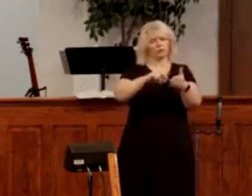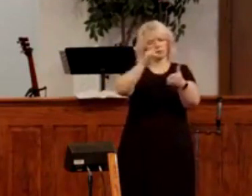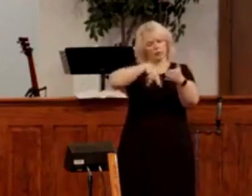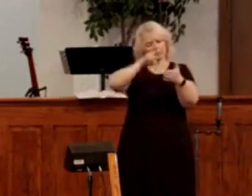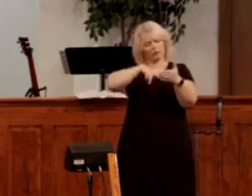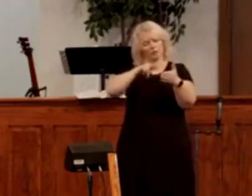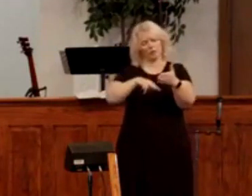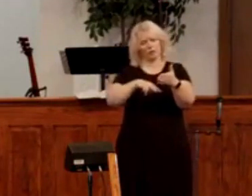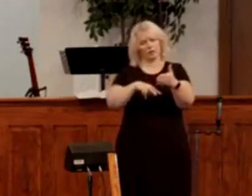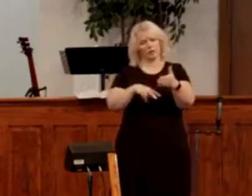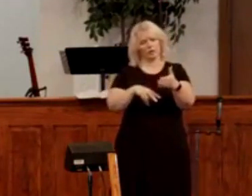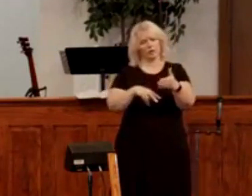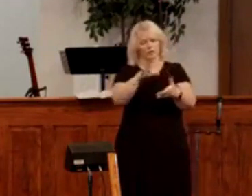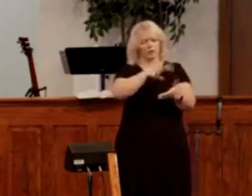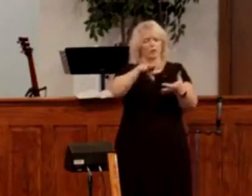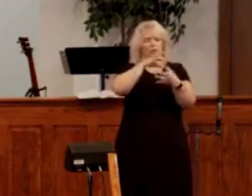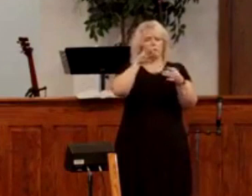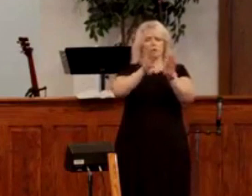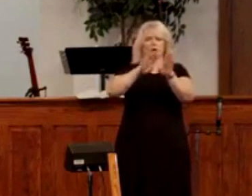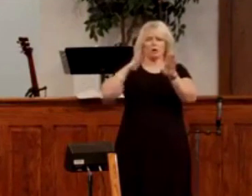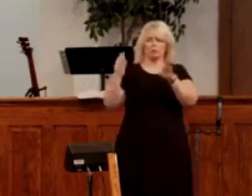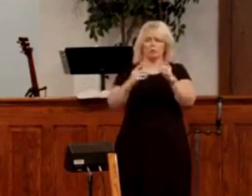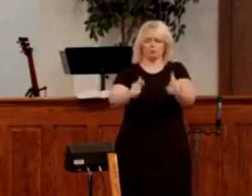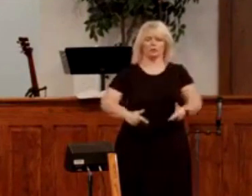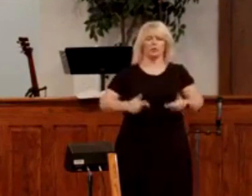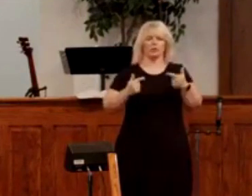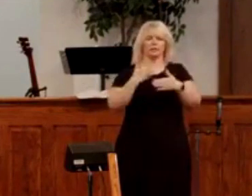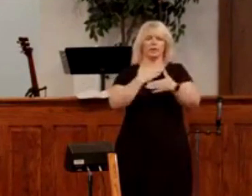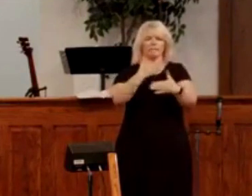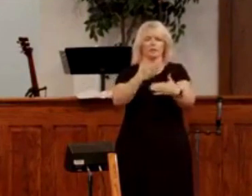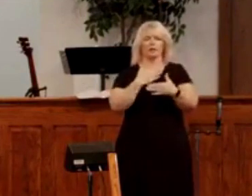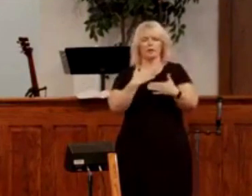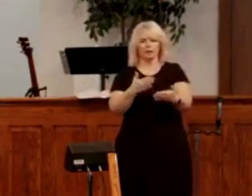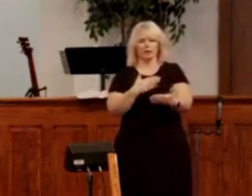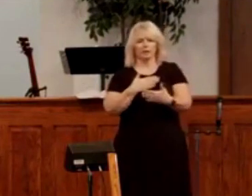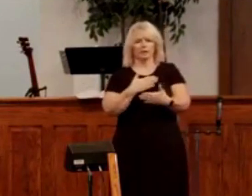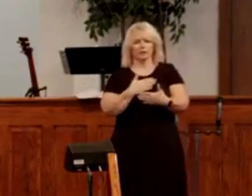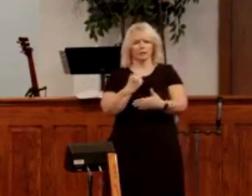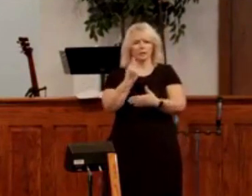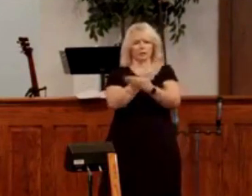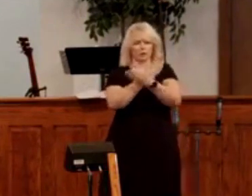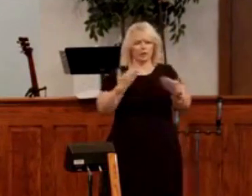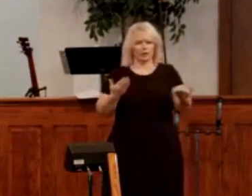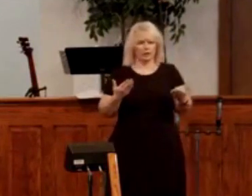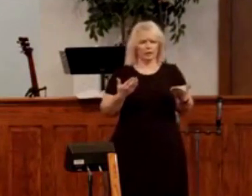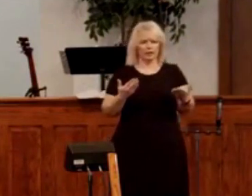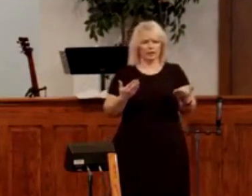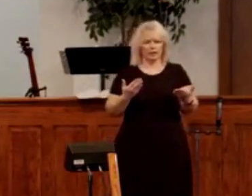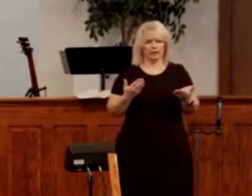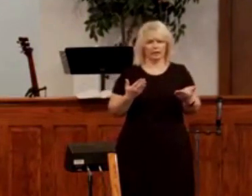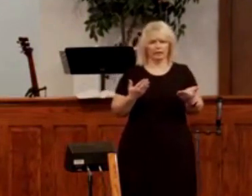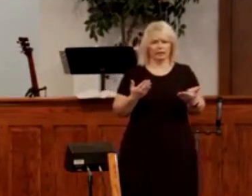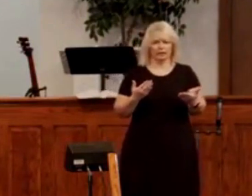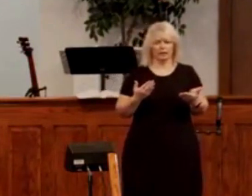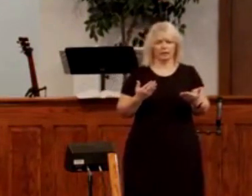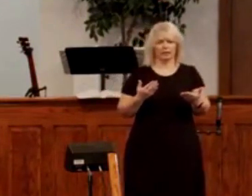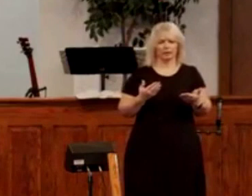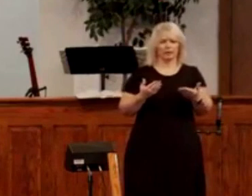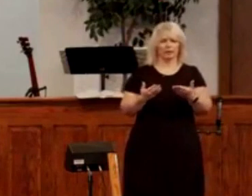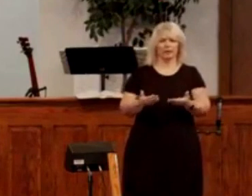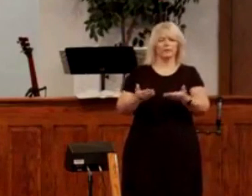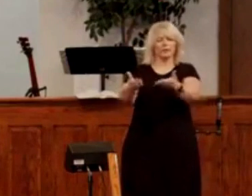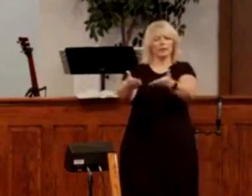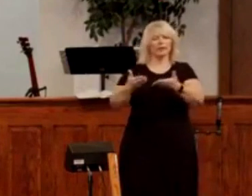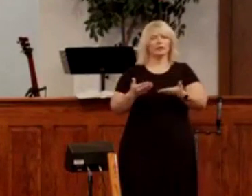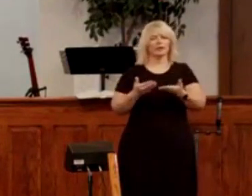He opens them up to us so that they're living and breathing. And one thing he does that the scriptures speak of, he gives us the ability or